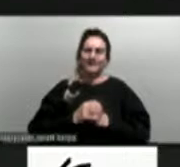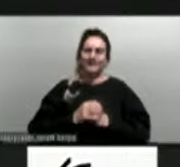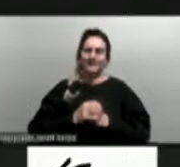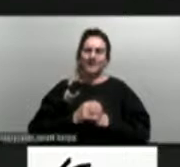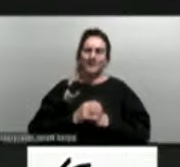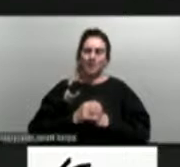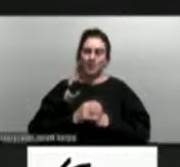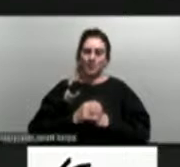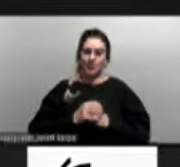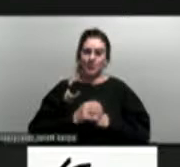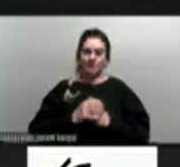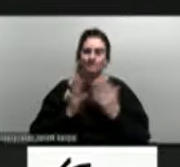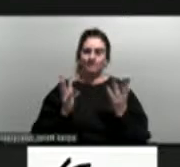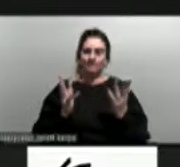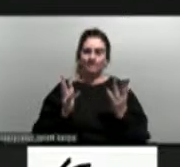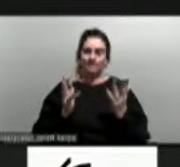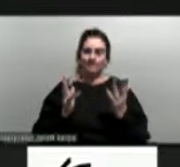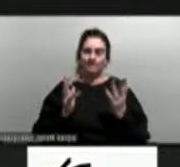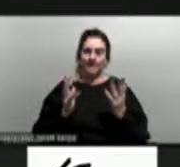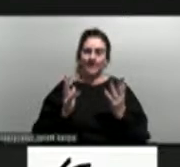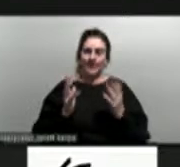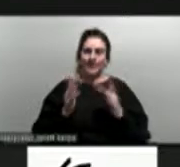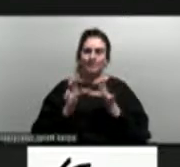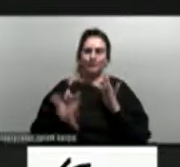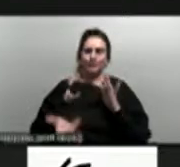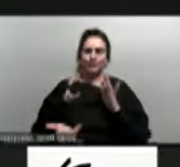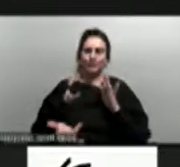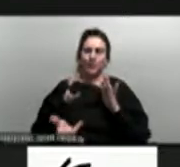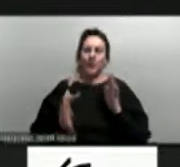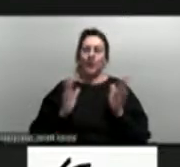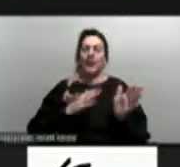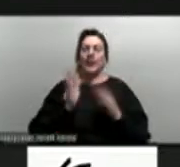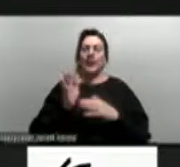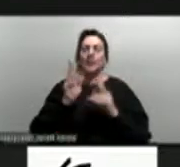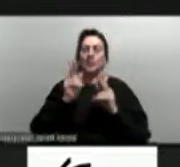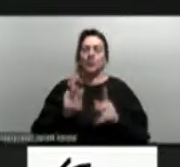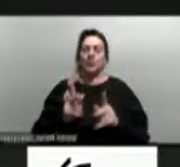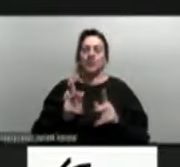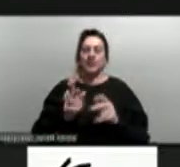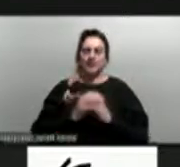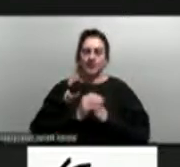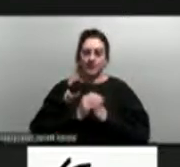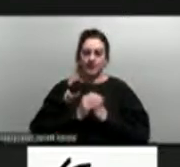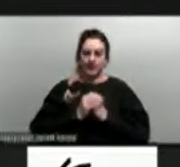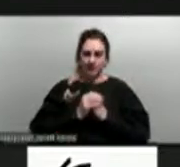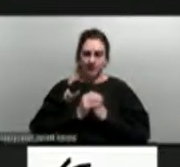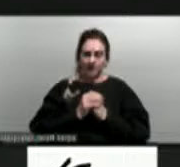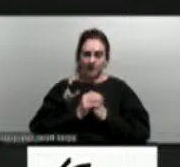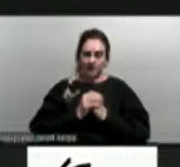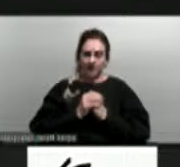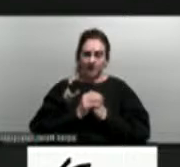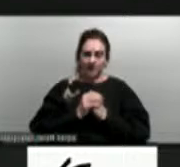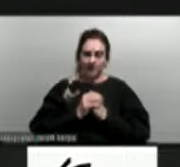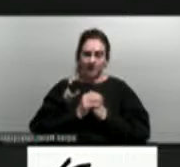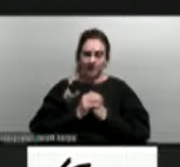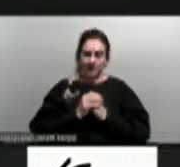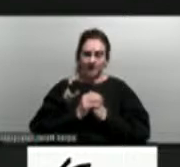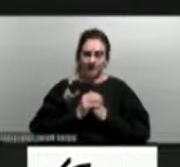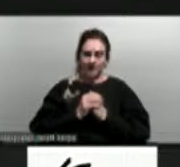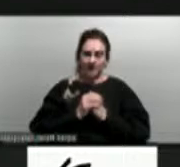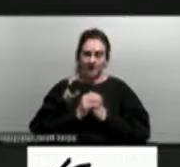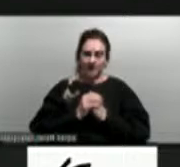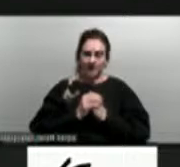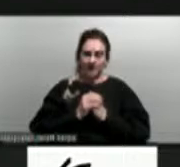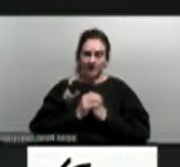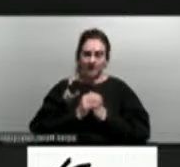Looks like Christine dropped. So I'm going to go to the next, we'll keep her in mind. I'll go to the next speaker. The next